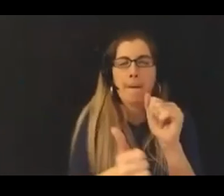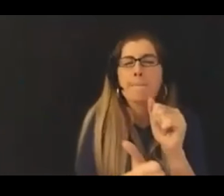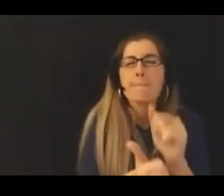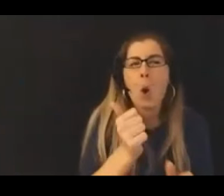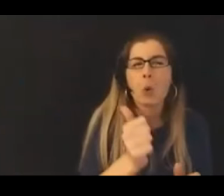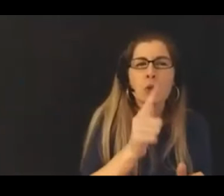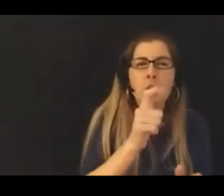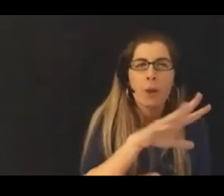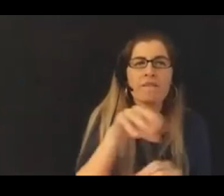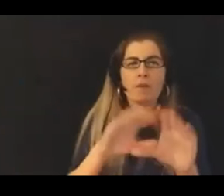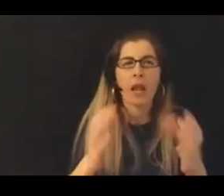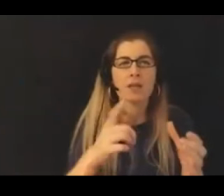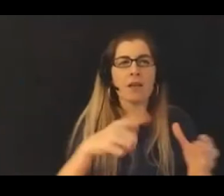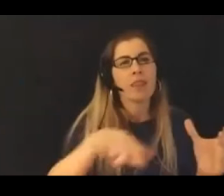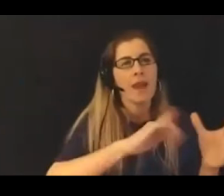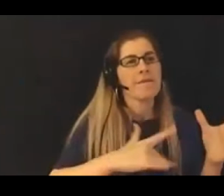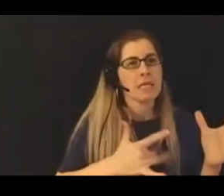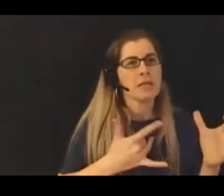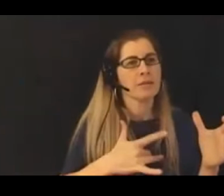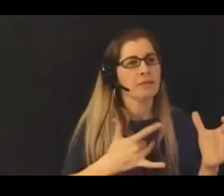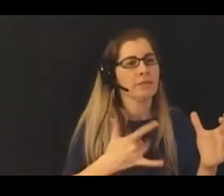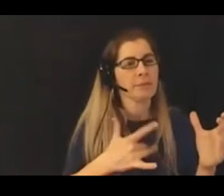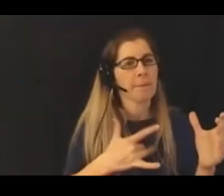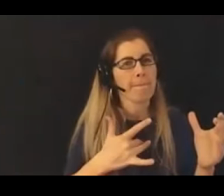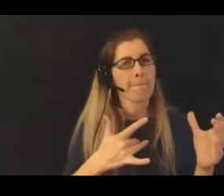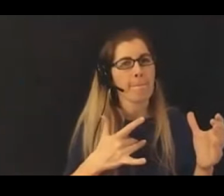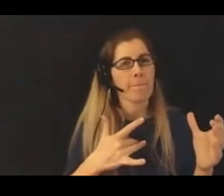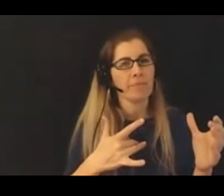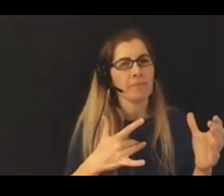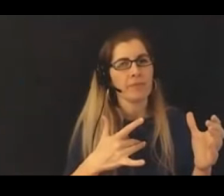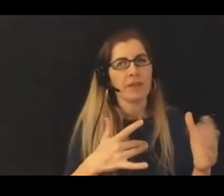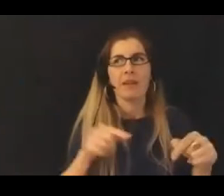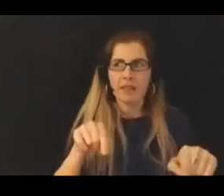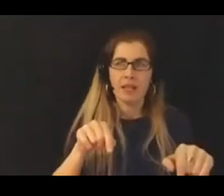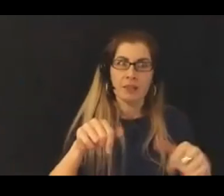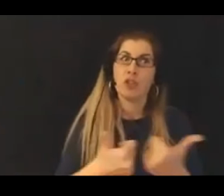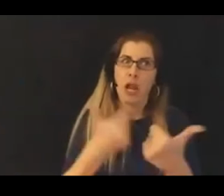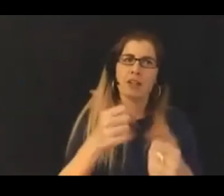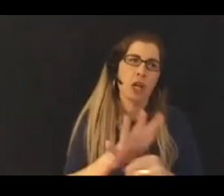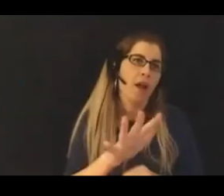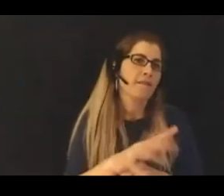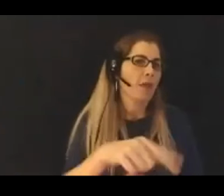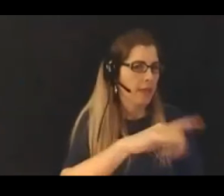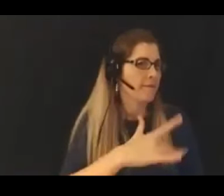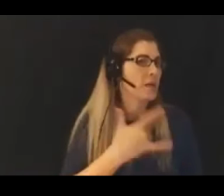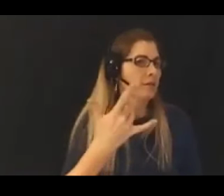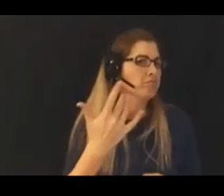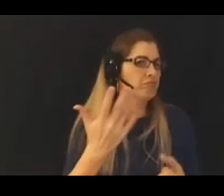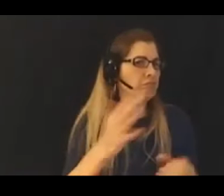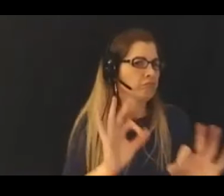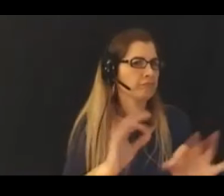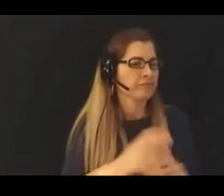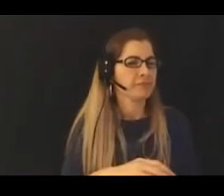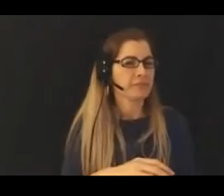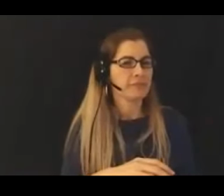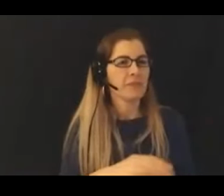seem to feel that it was a challenging enough experience that they got something out of it. But just wanted to share that, that